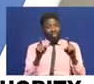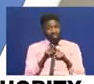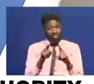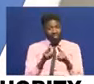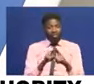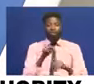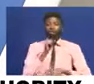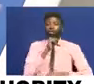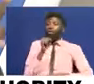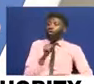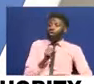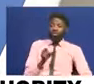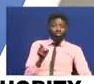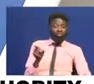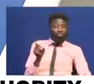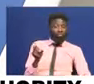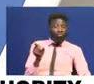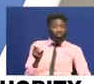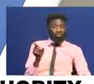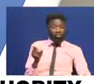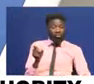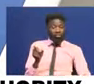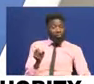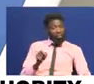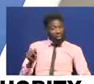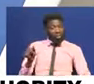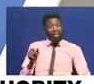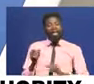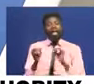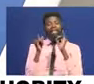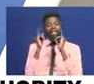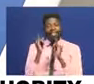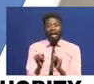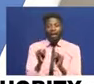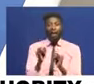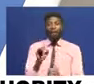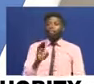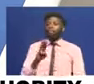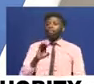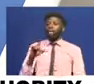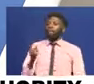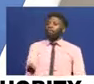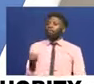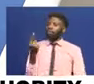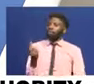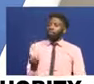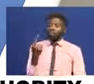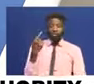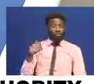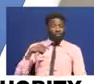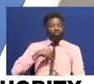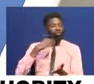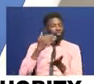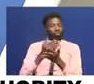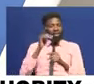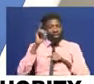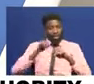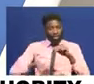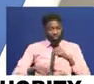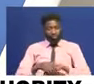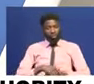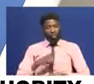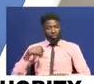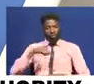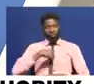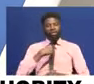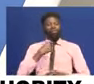every day, because it's not one of those where we can stop. Mm-hmm. So it's a continuous process, and it's something that we're going to have to keep monitoring. And as funds come in, the only assurance we have